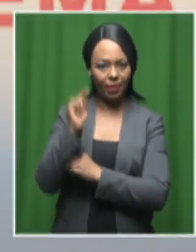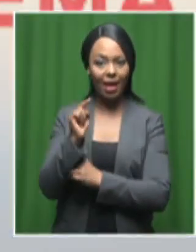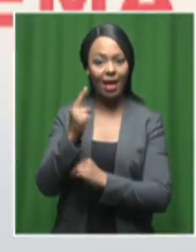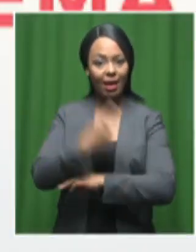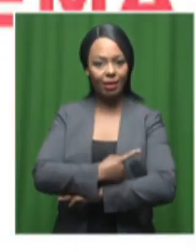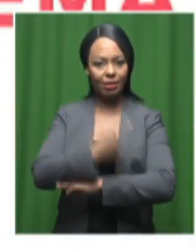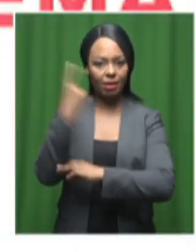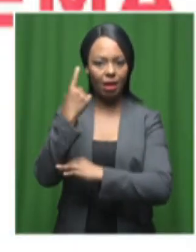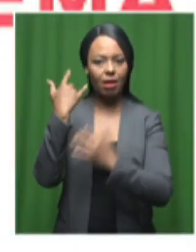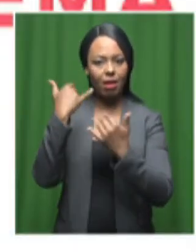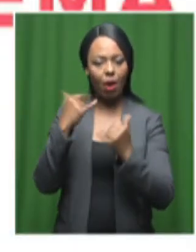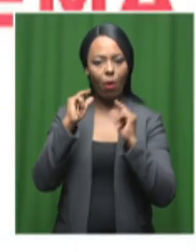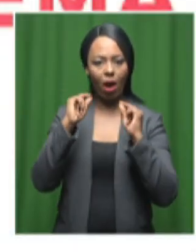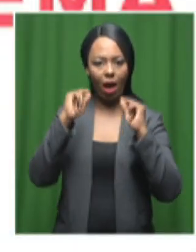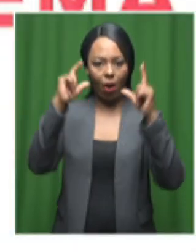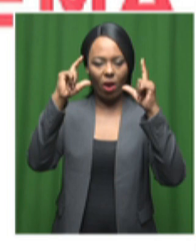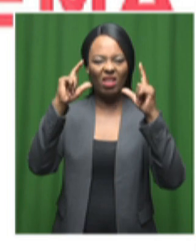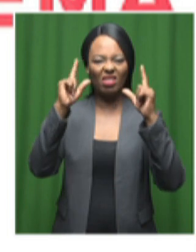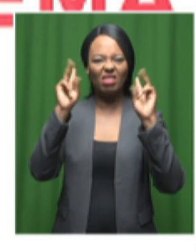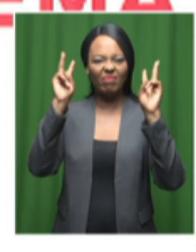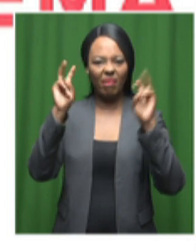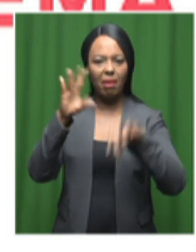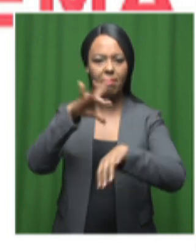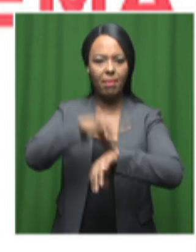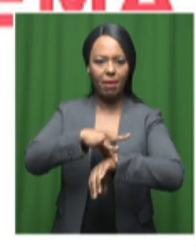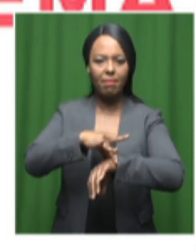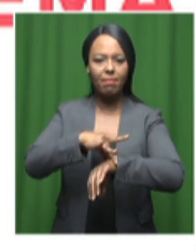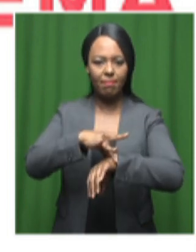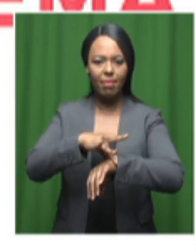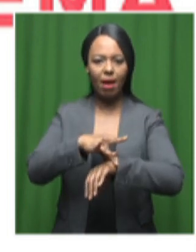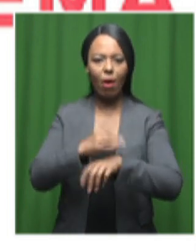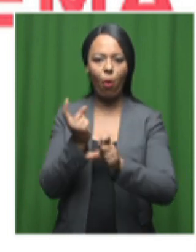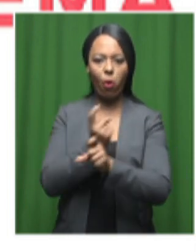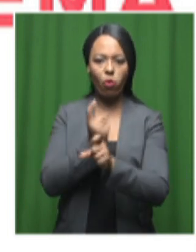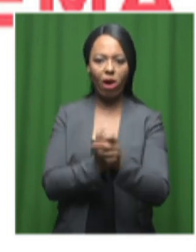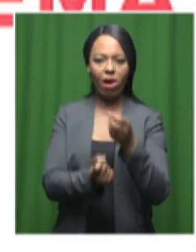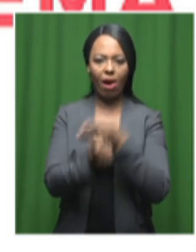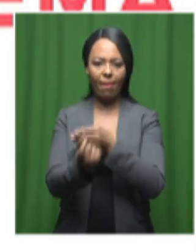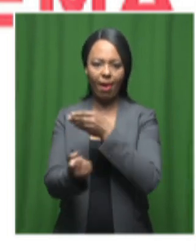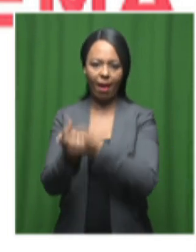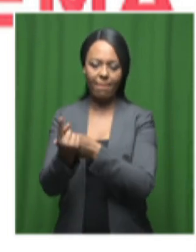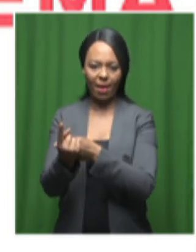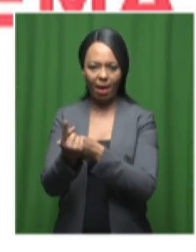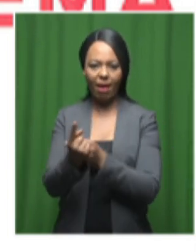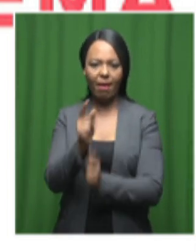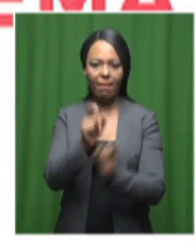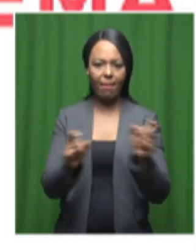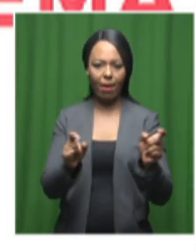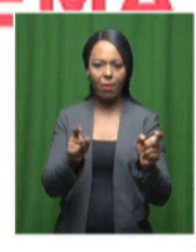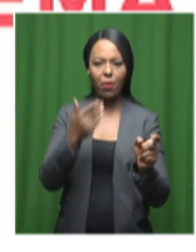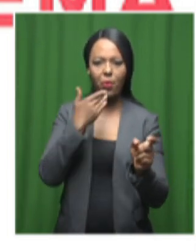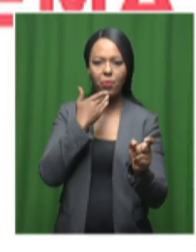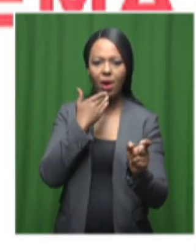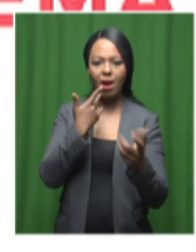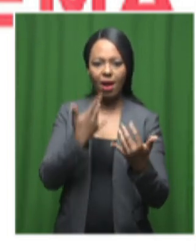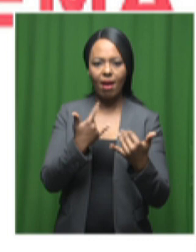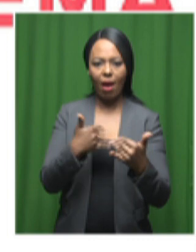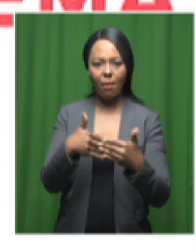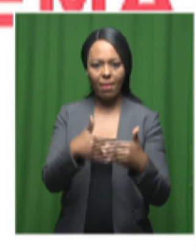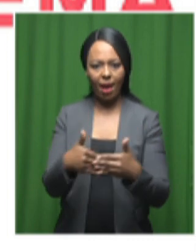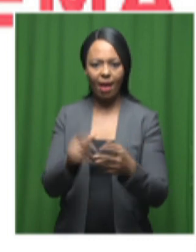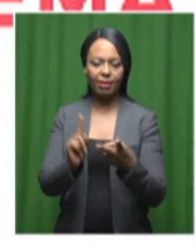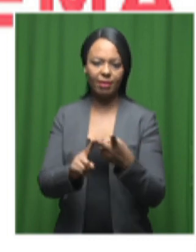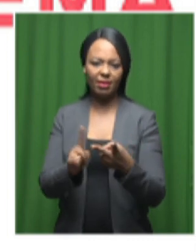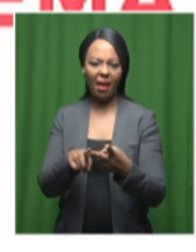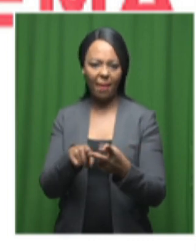dedicated to raising awareness about a disease which places a heavy multidimensional burden on patients and caregivers. The